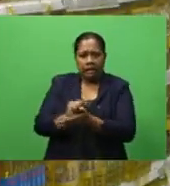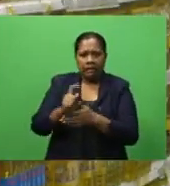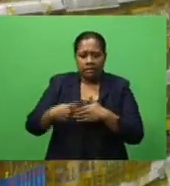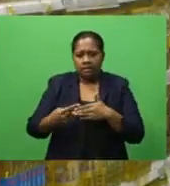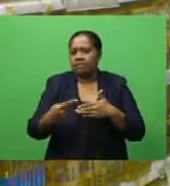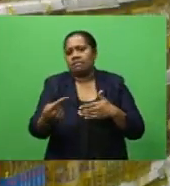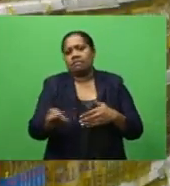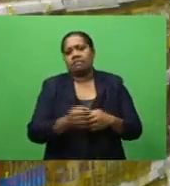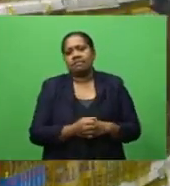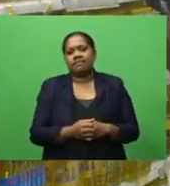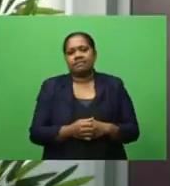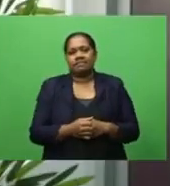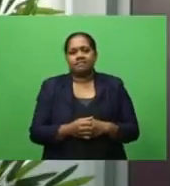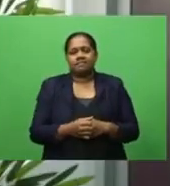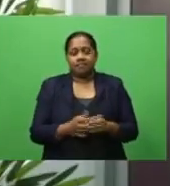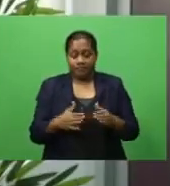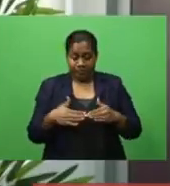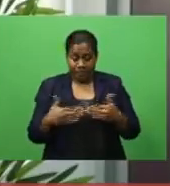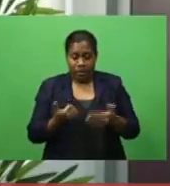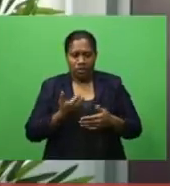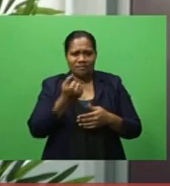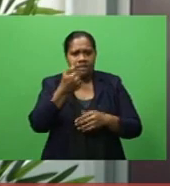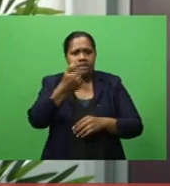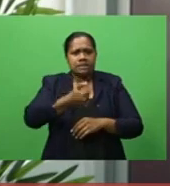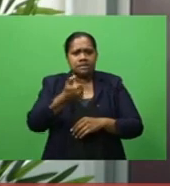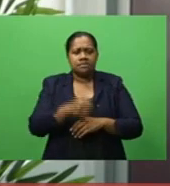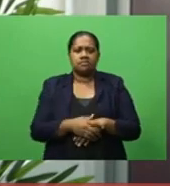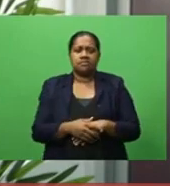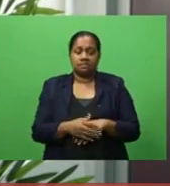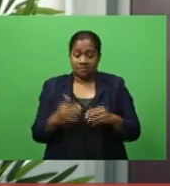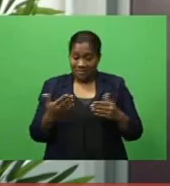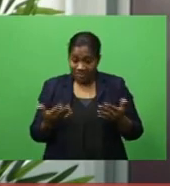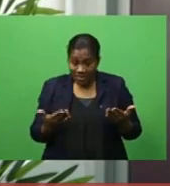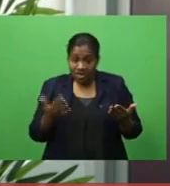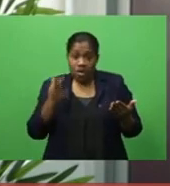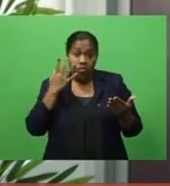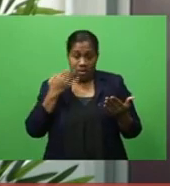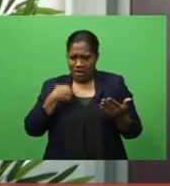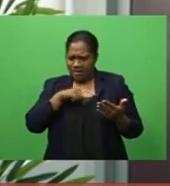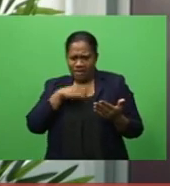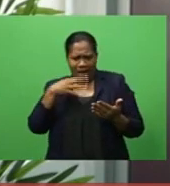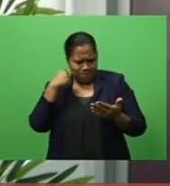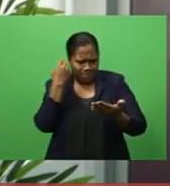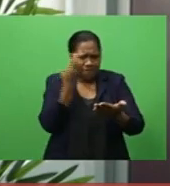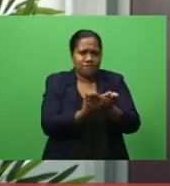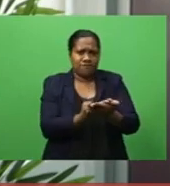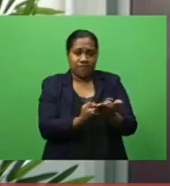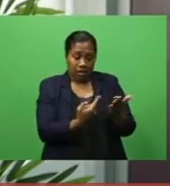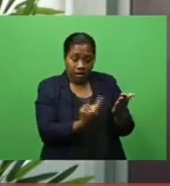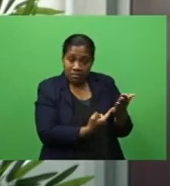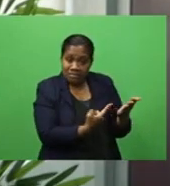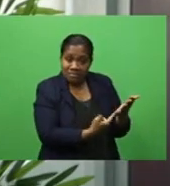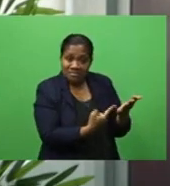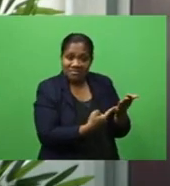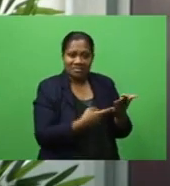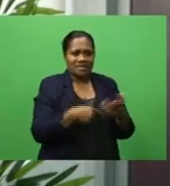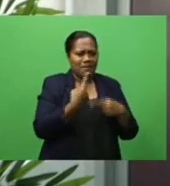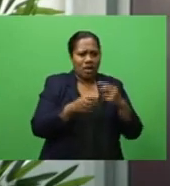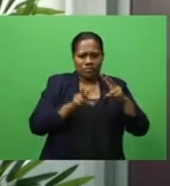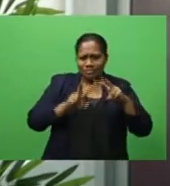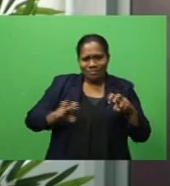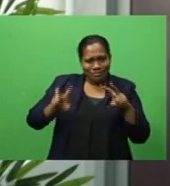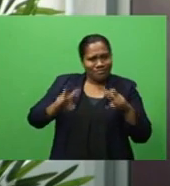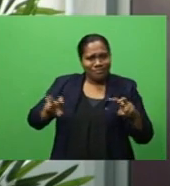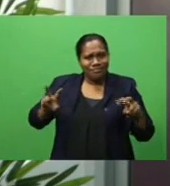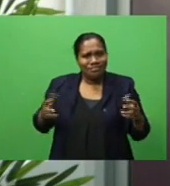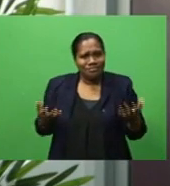16 at the present time. As and when we are getting evidences and our legal team has concluded the vetting process,